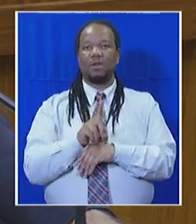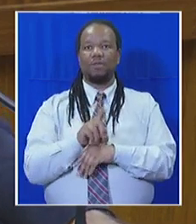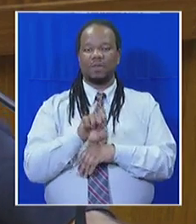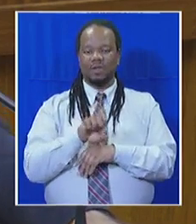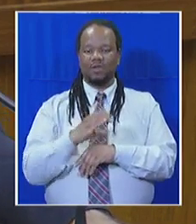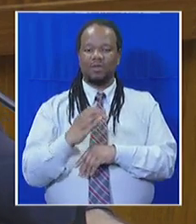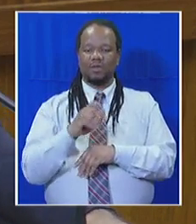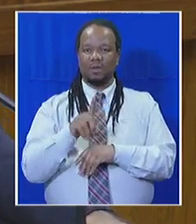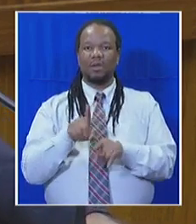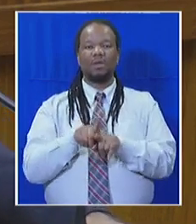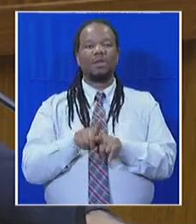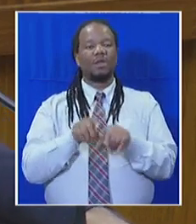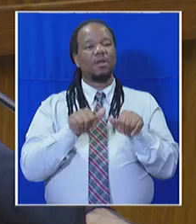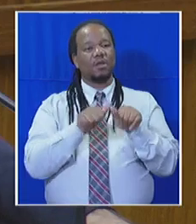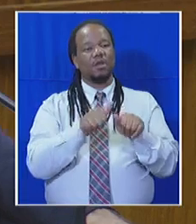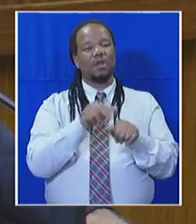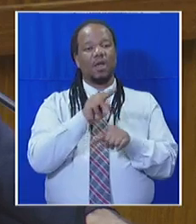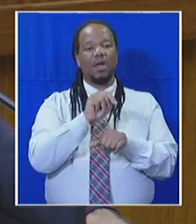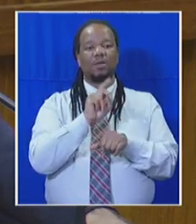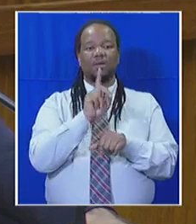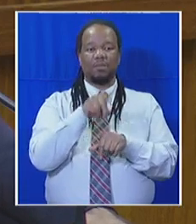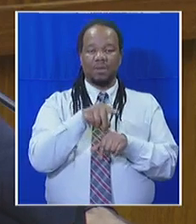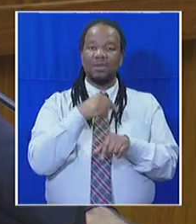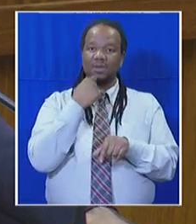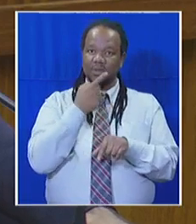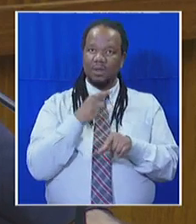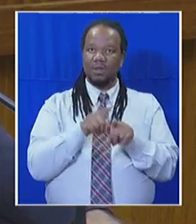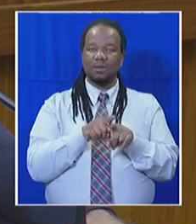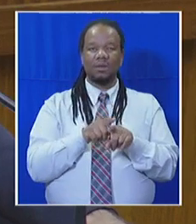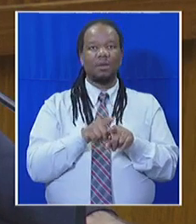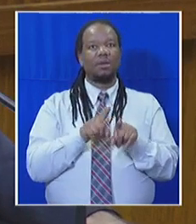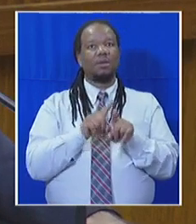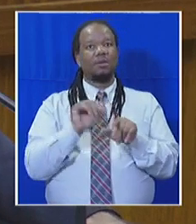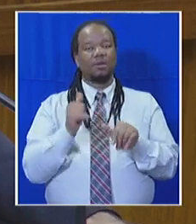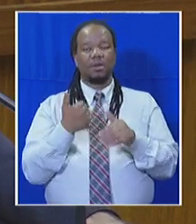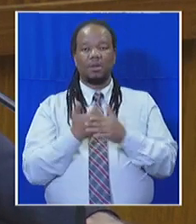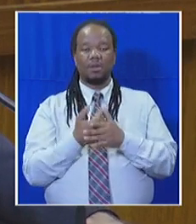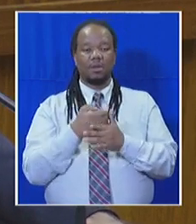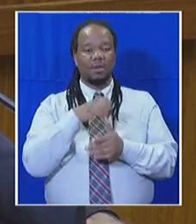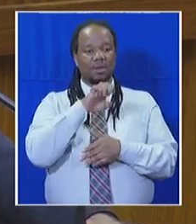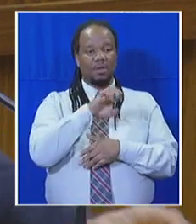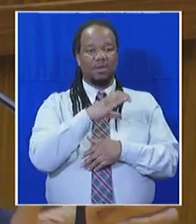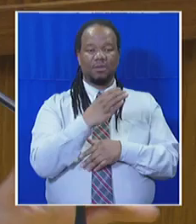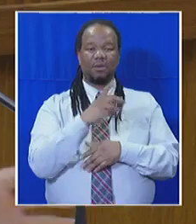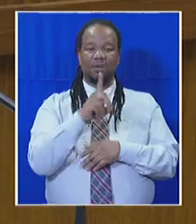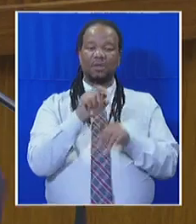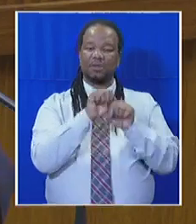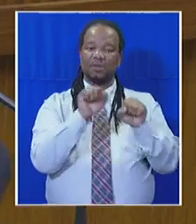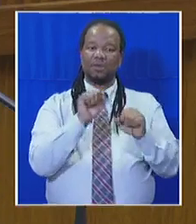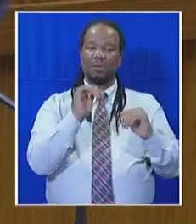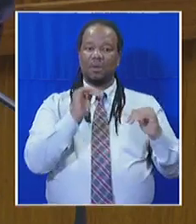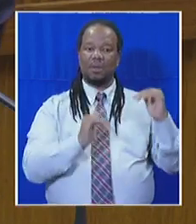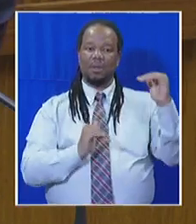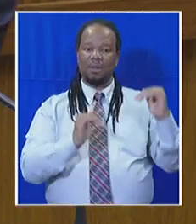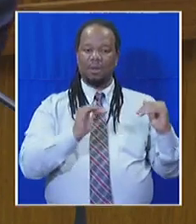what the NDP says, and they also pointed out the inadequacies in the national ECD system, Minister. Obviously, the Minister, you have